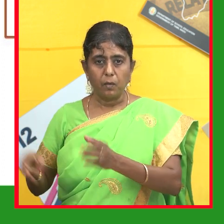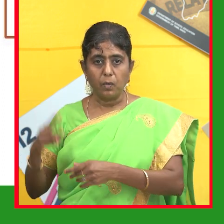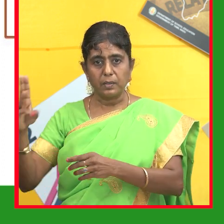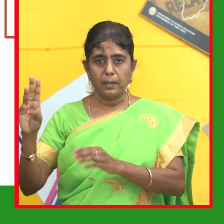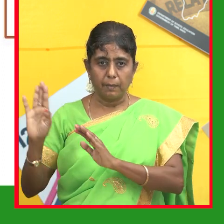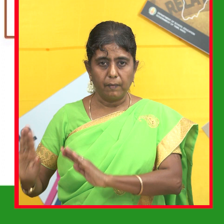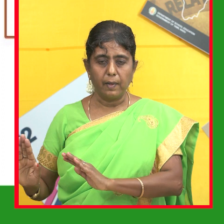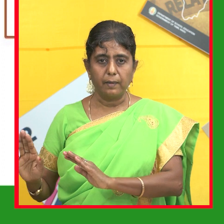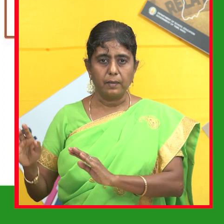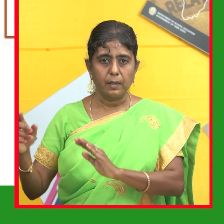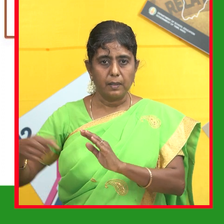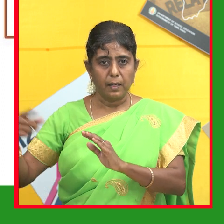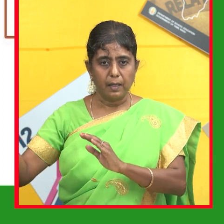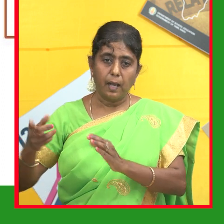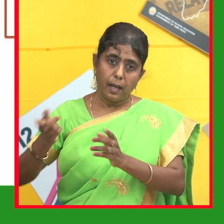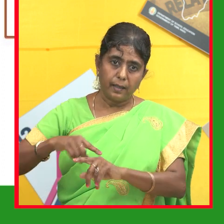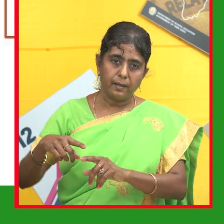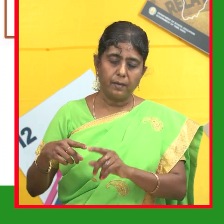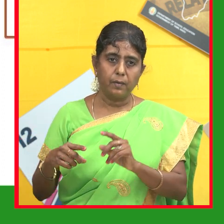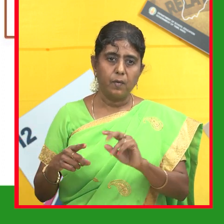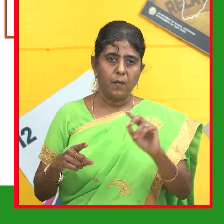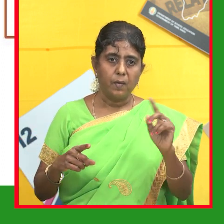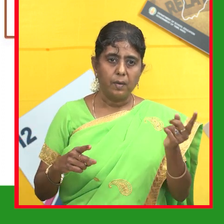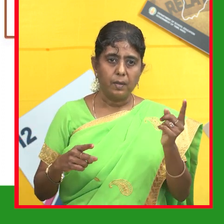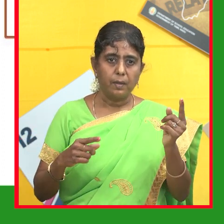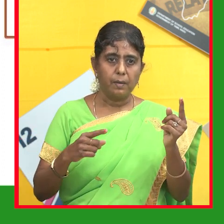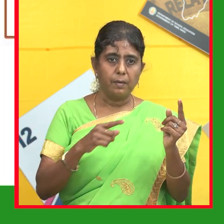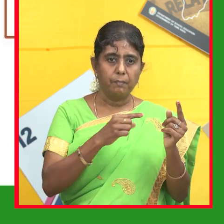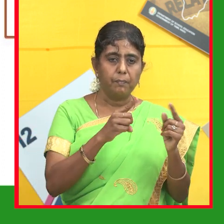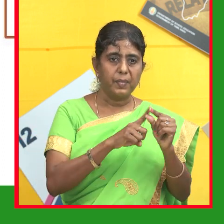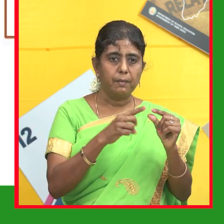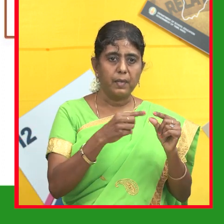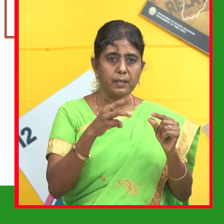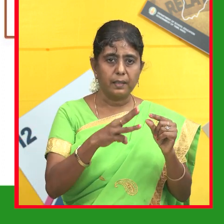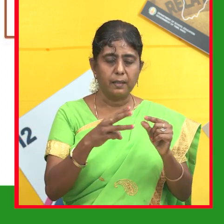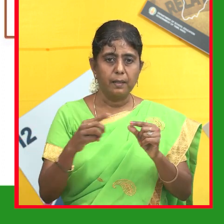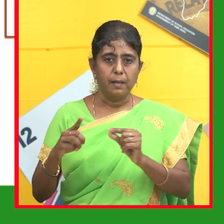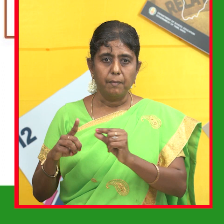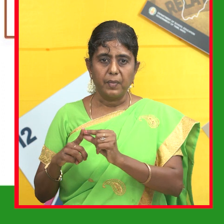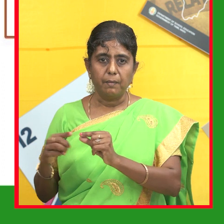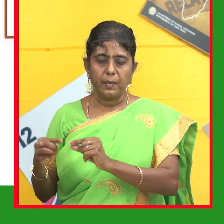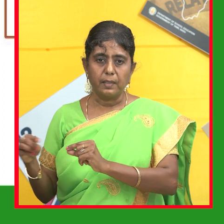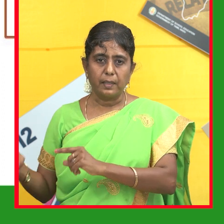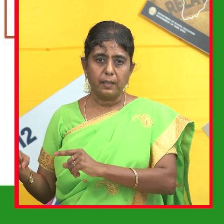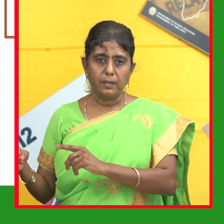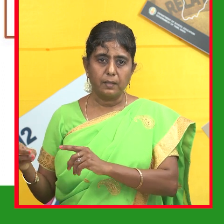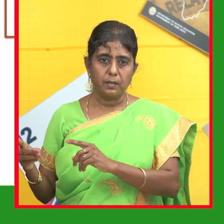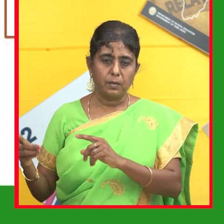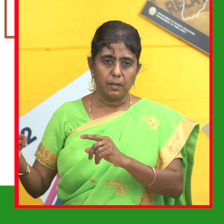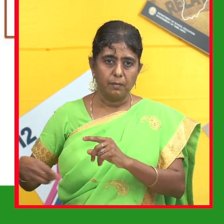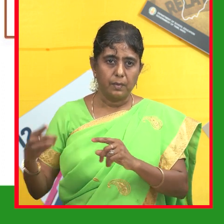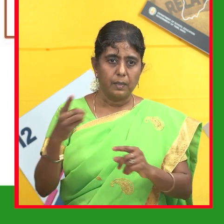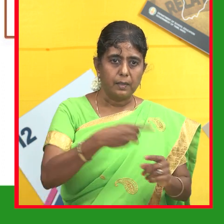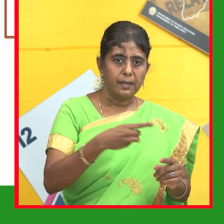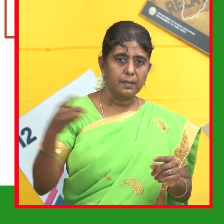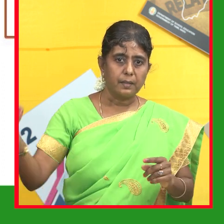3 will be there. And again in the first fraction p minus 3 is there, so second fraction p minus 3 is there, therefore the denominator p